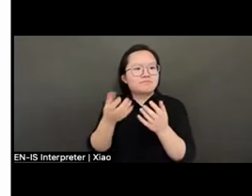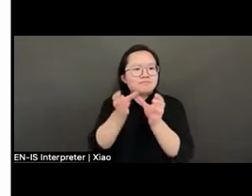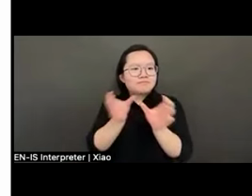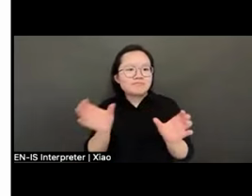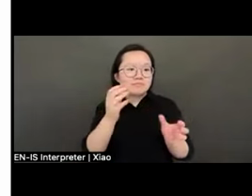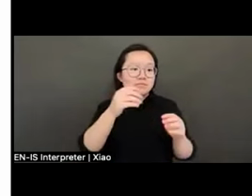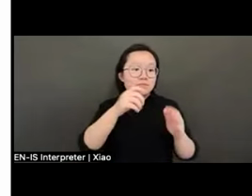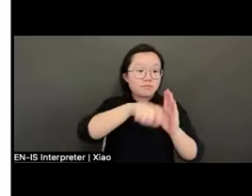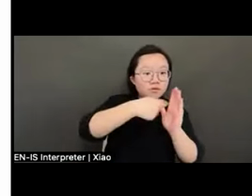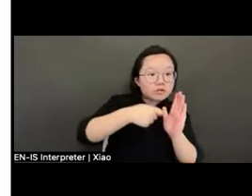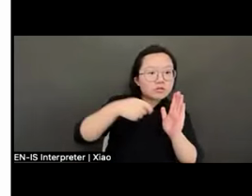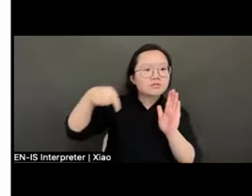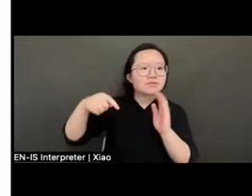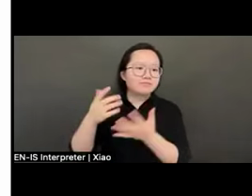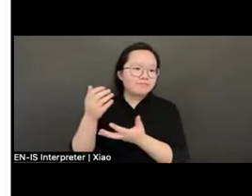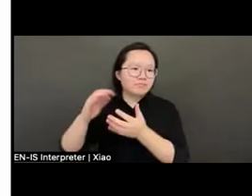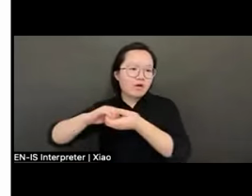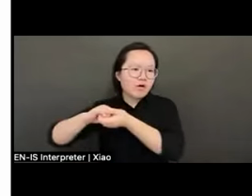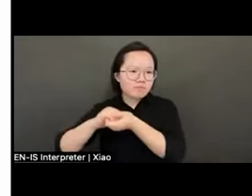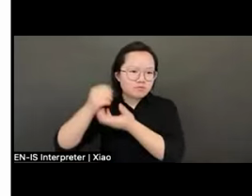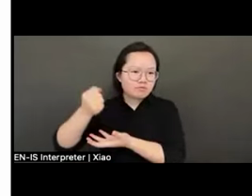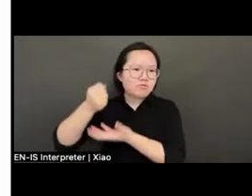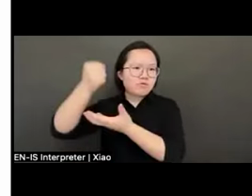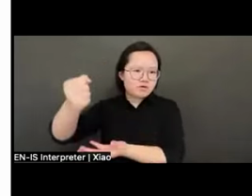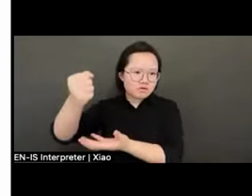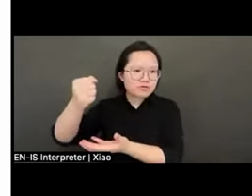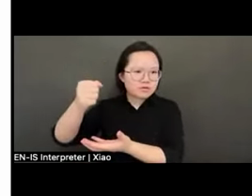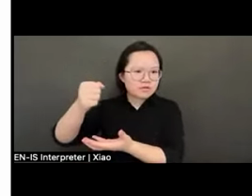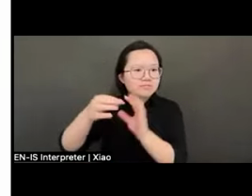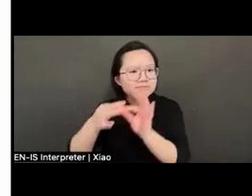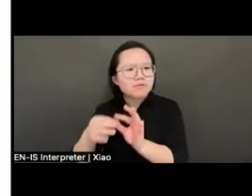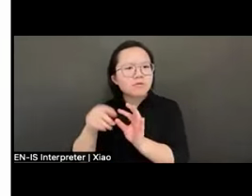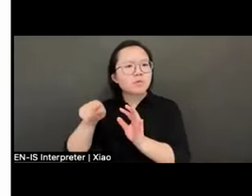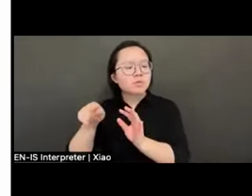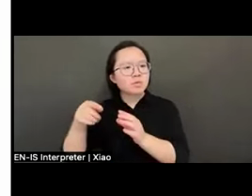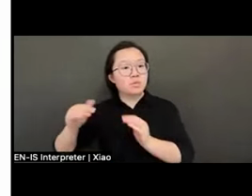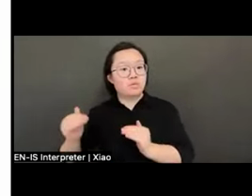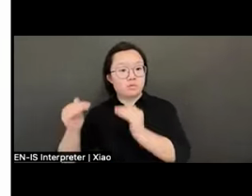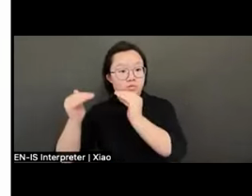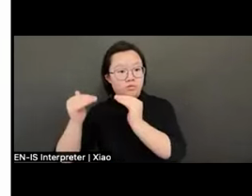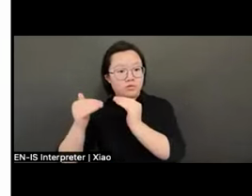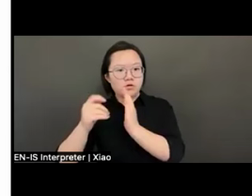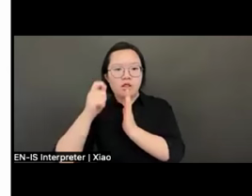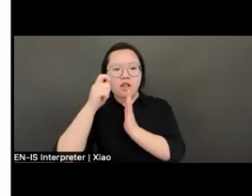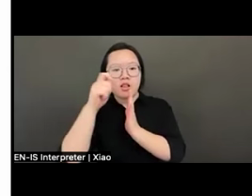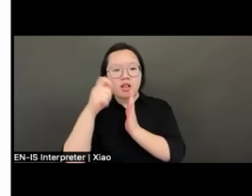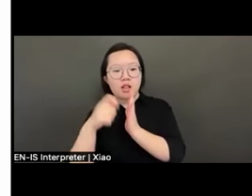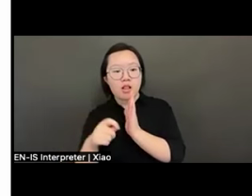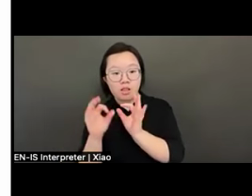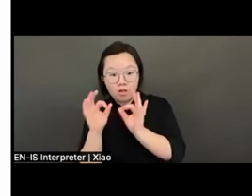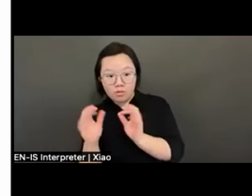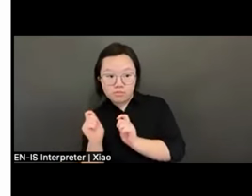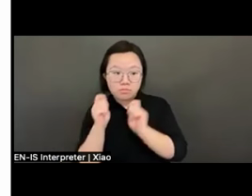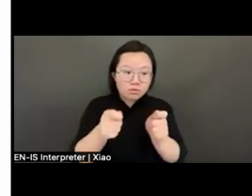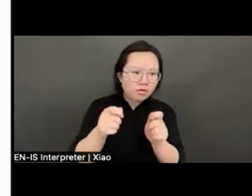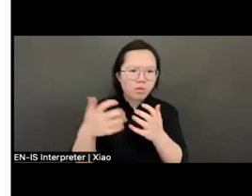the eligibility criteria. If you want to have more information on this, I really encourage you to watch the